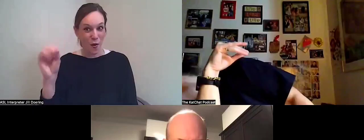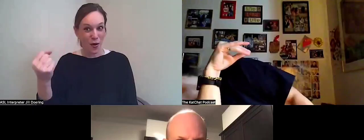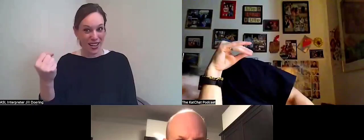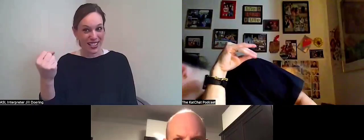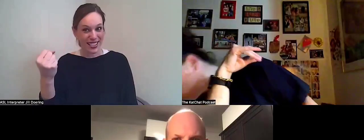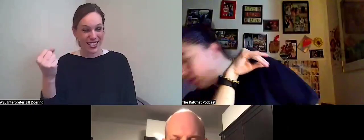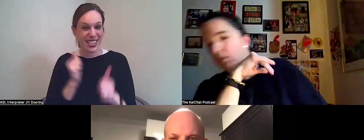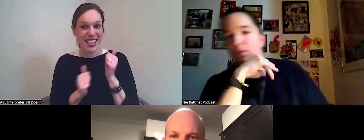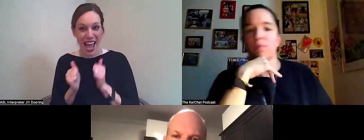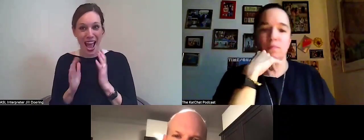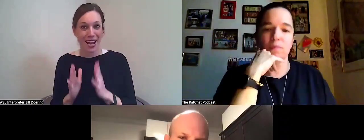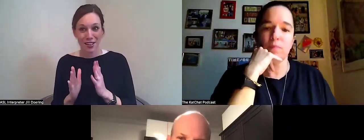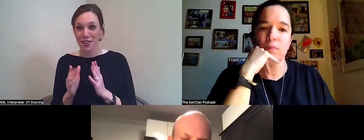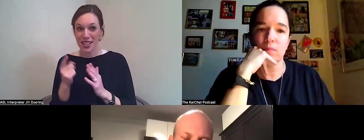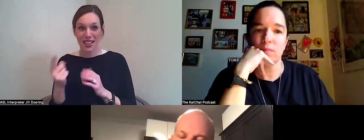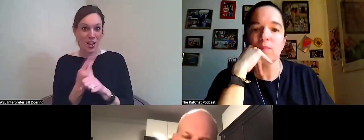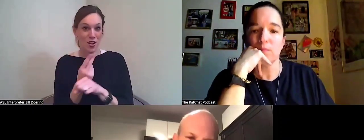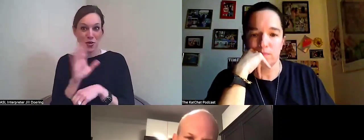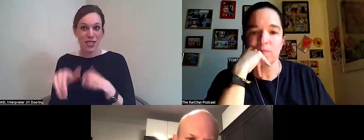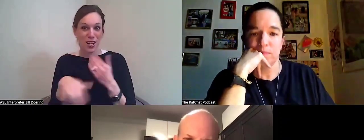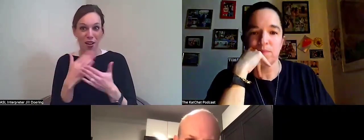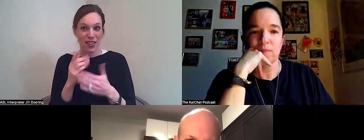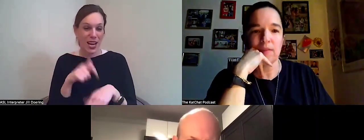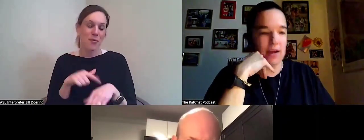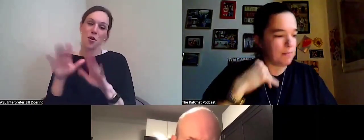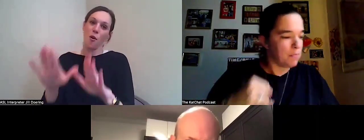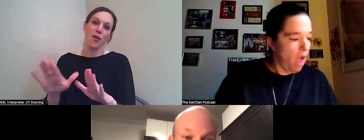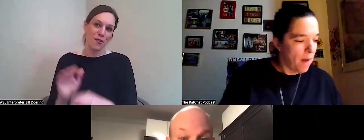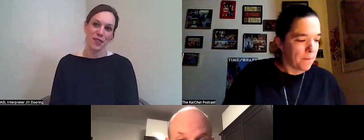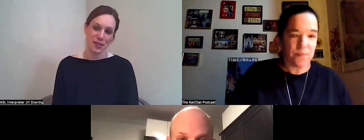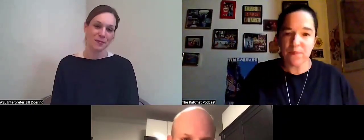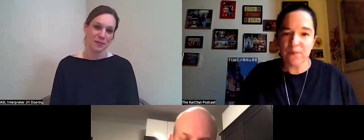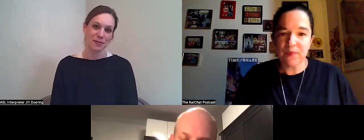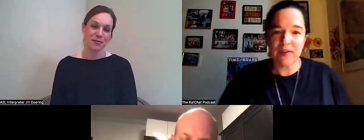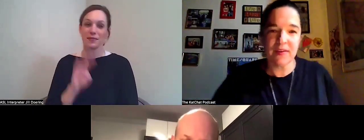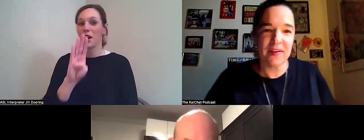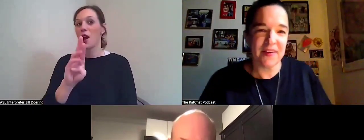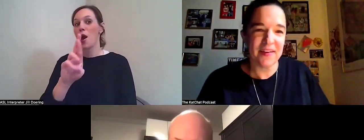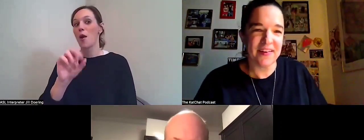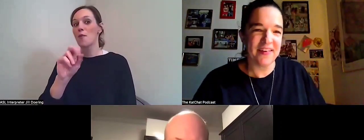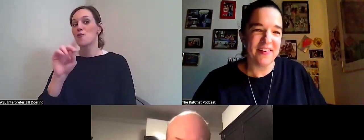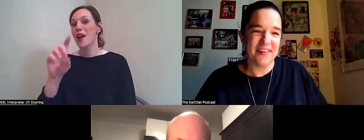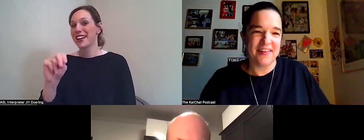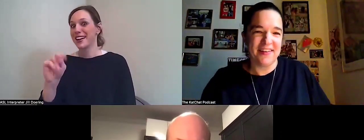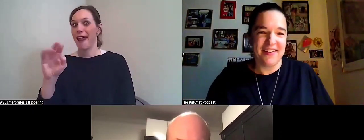with, and So, they use them all the time. They're wonderful. yeah, Yeah, Brendan Elliott's very good.